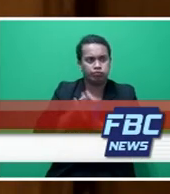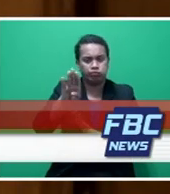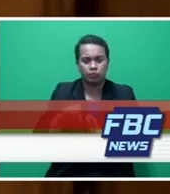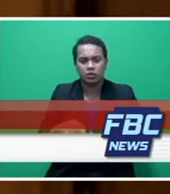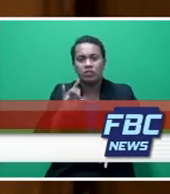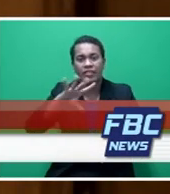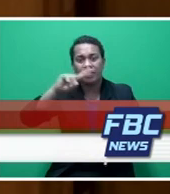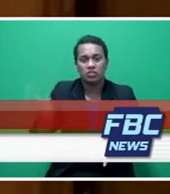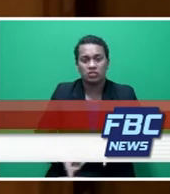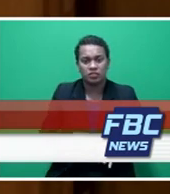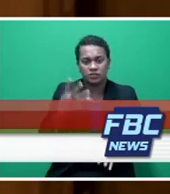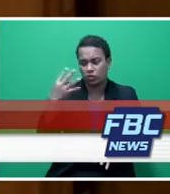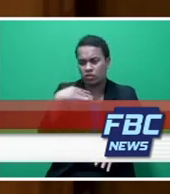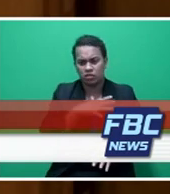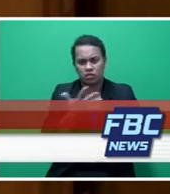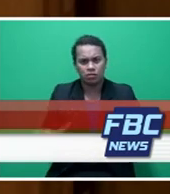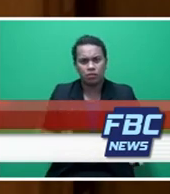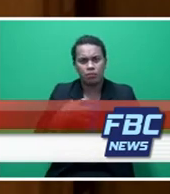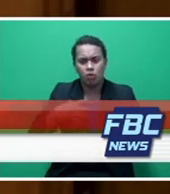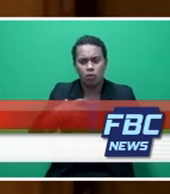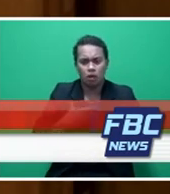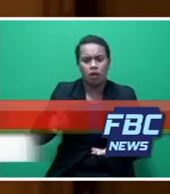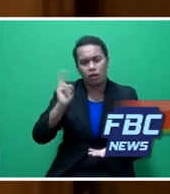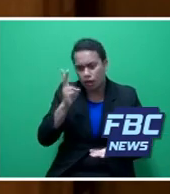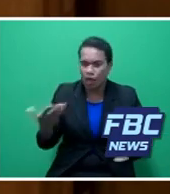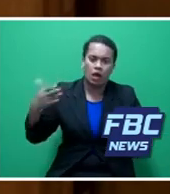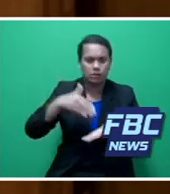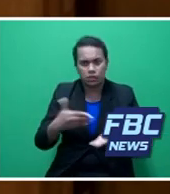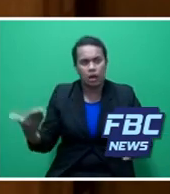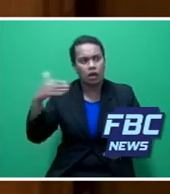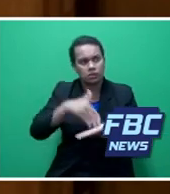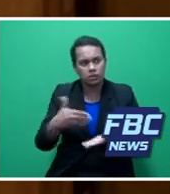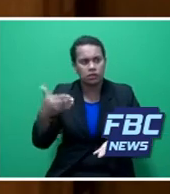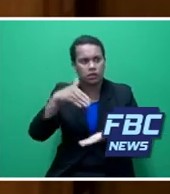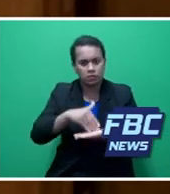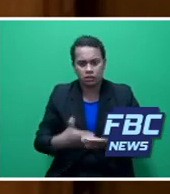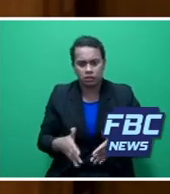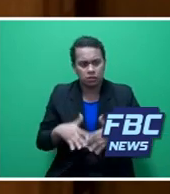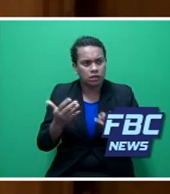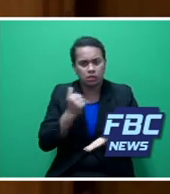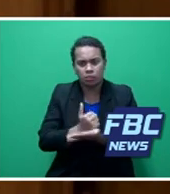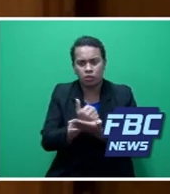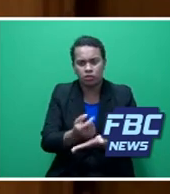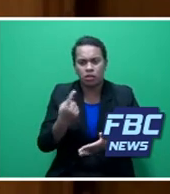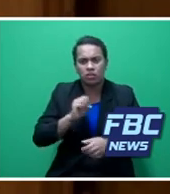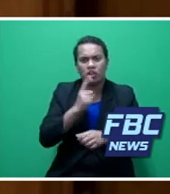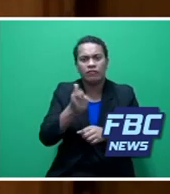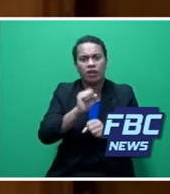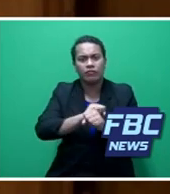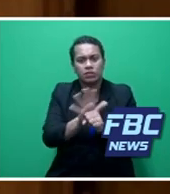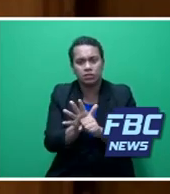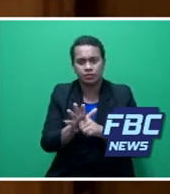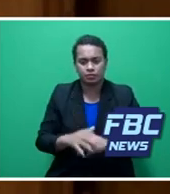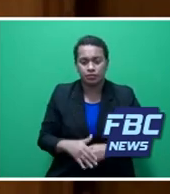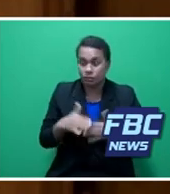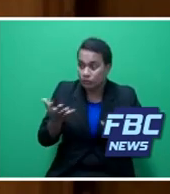10,538 more students have been eligible and assisted under this initiative after the impact of COVID. The Ministry is urging parents